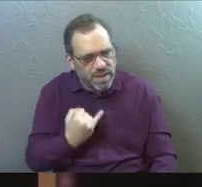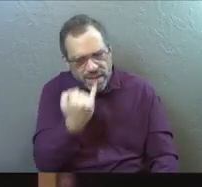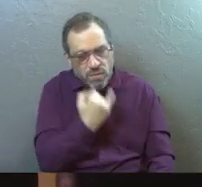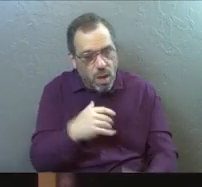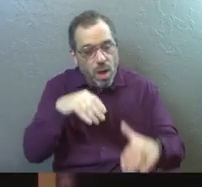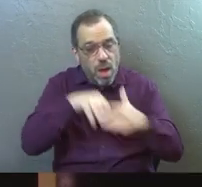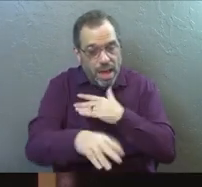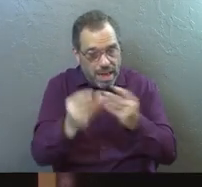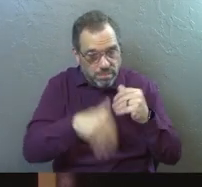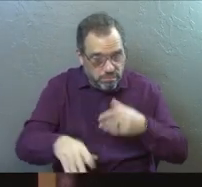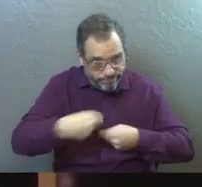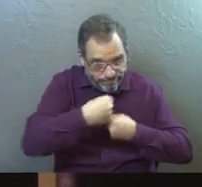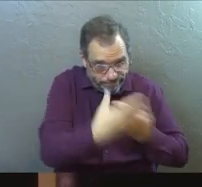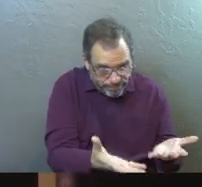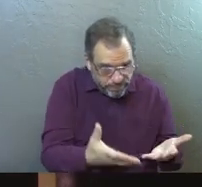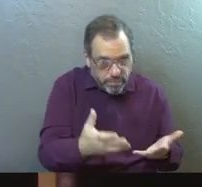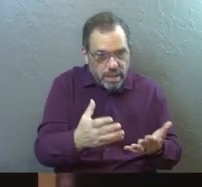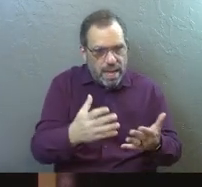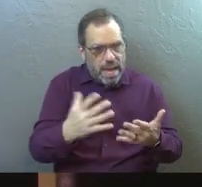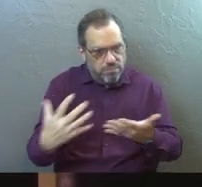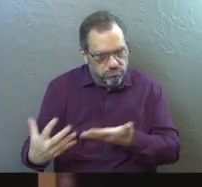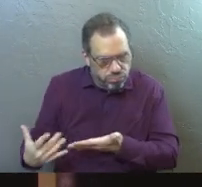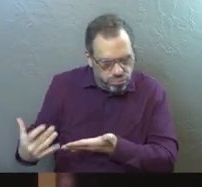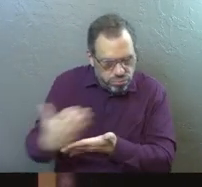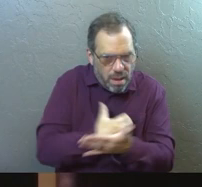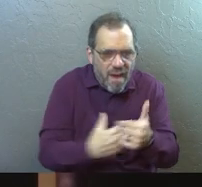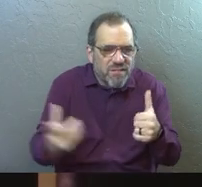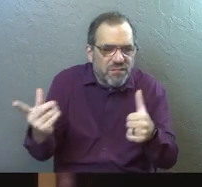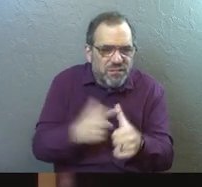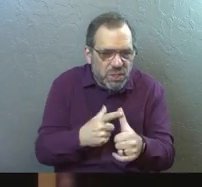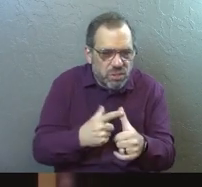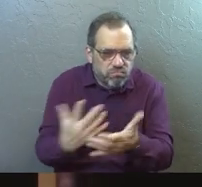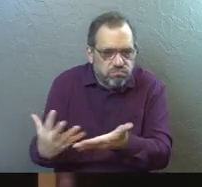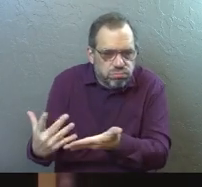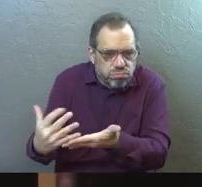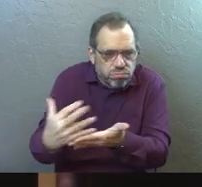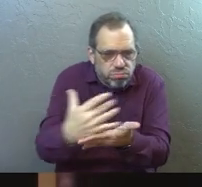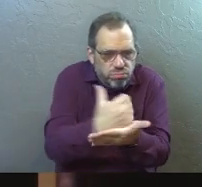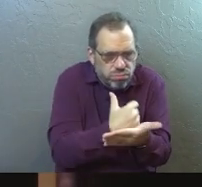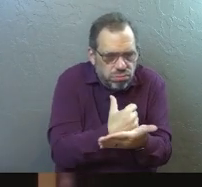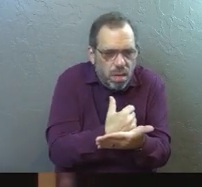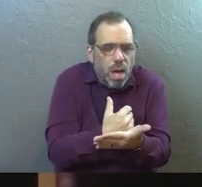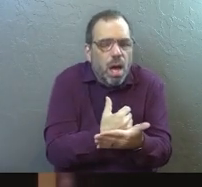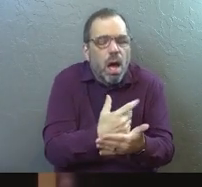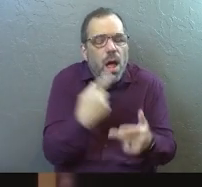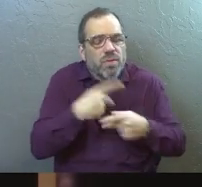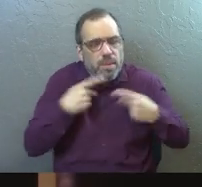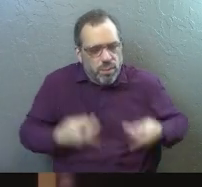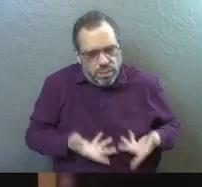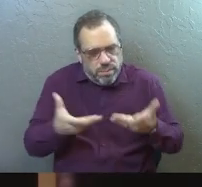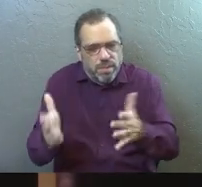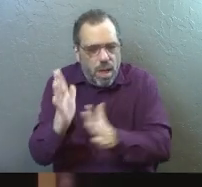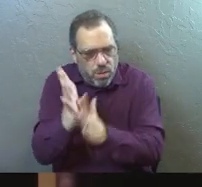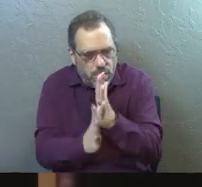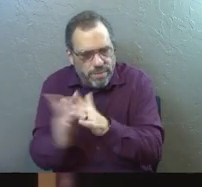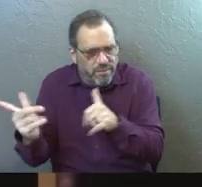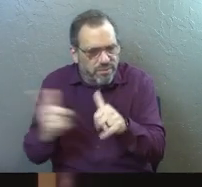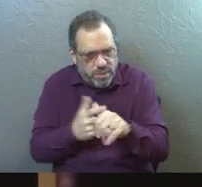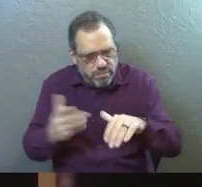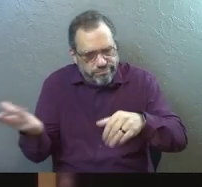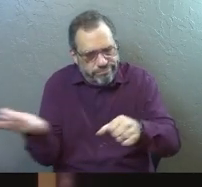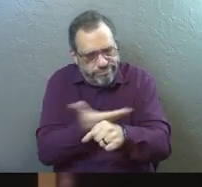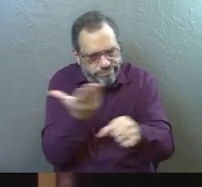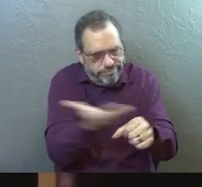When you enter the land I am giving you and you harvest its first crops, bring the priest a bundle of grain from the first